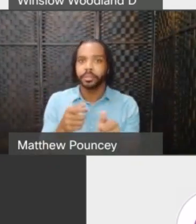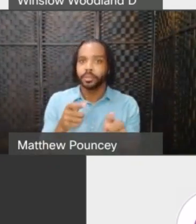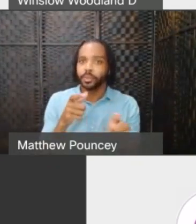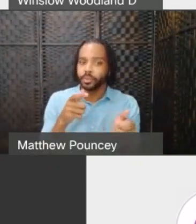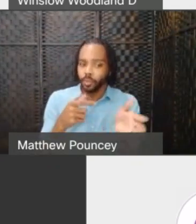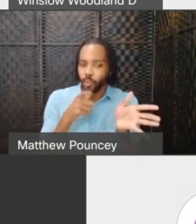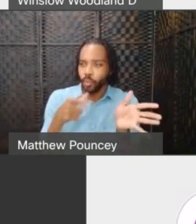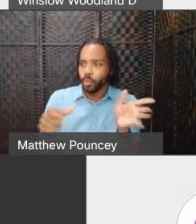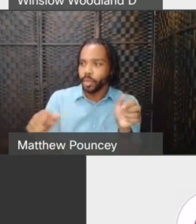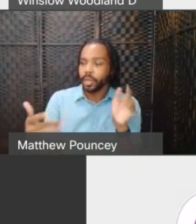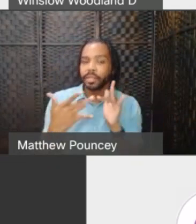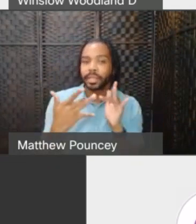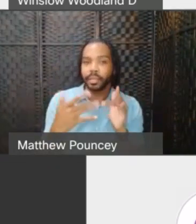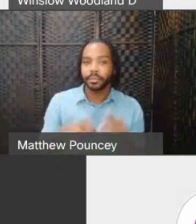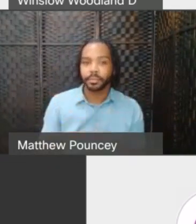contact.